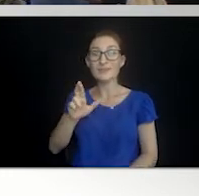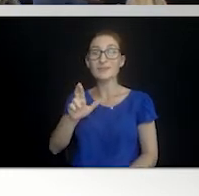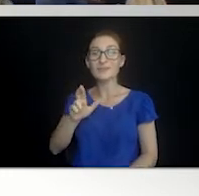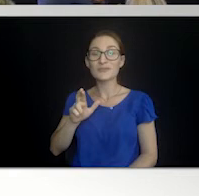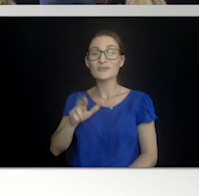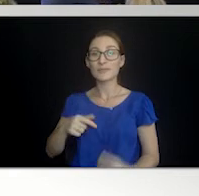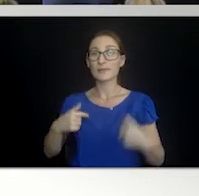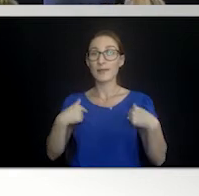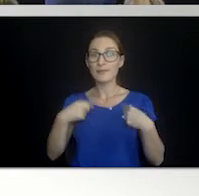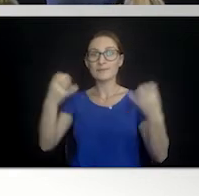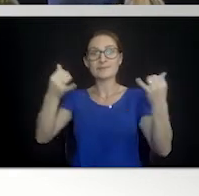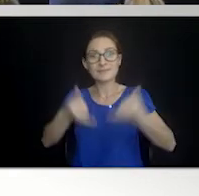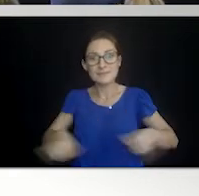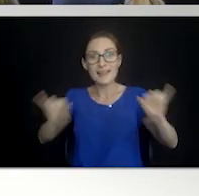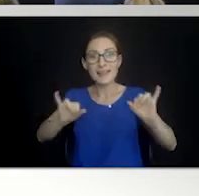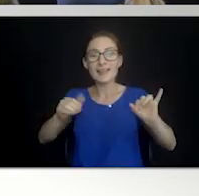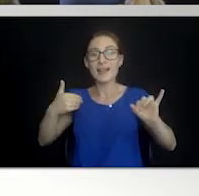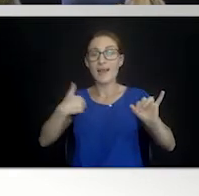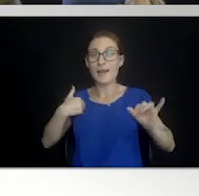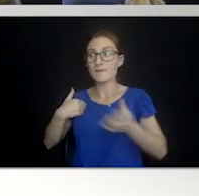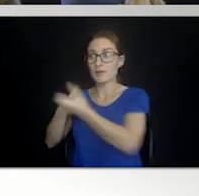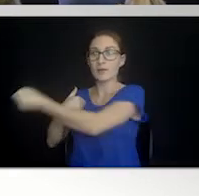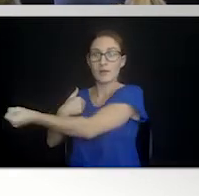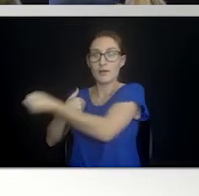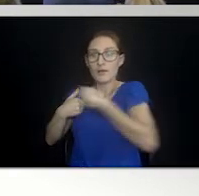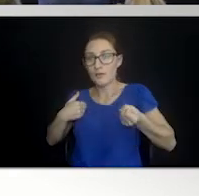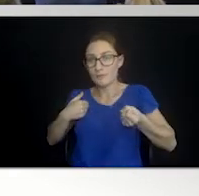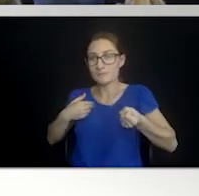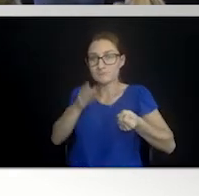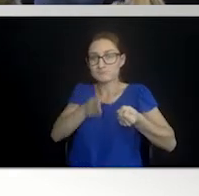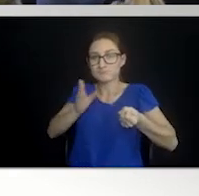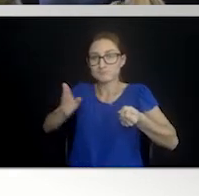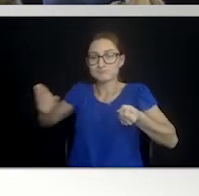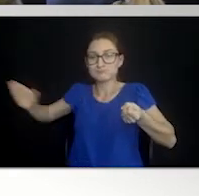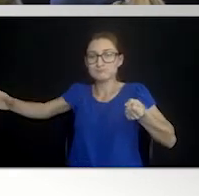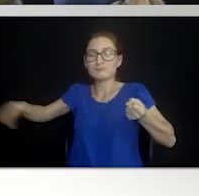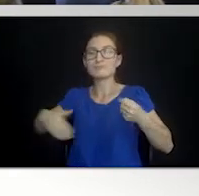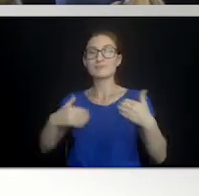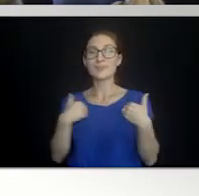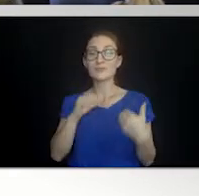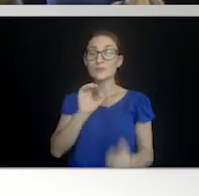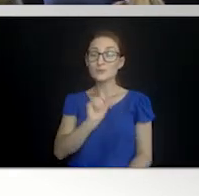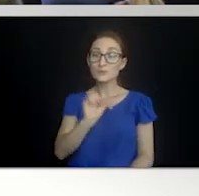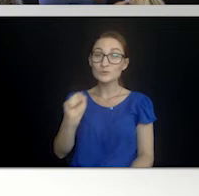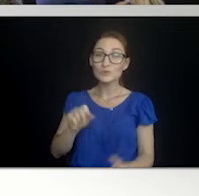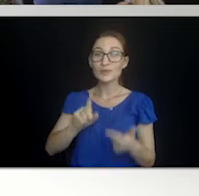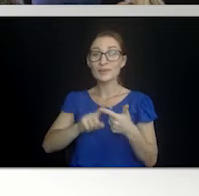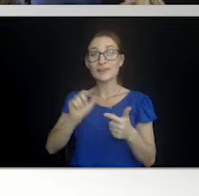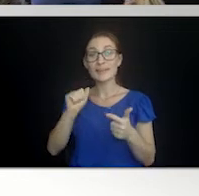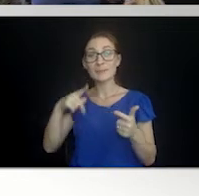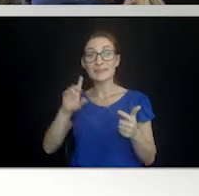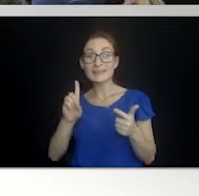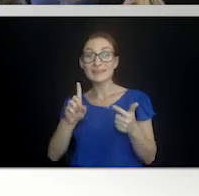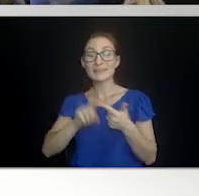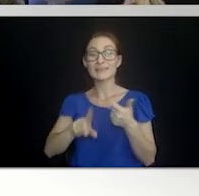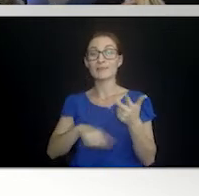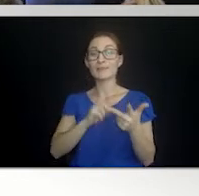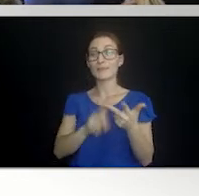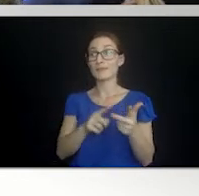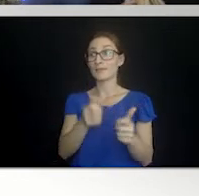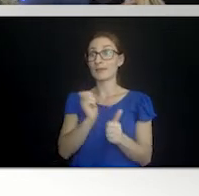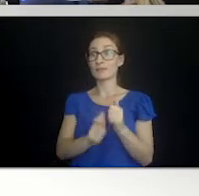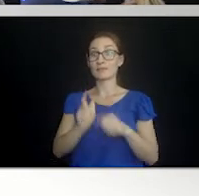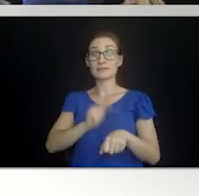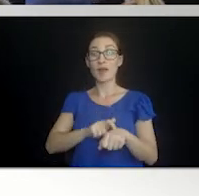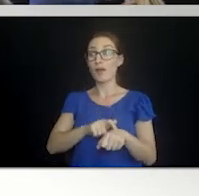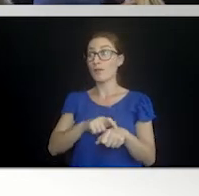storage cabinet, because I still to this day have to reach out. I have stuff with Social Security, I have stuff with APD. Every